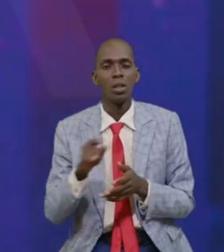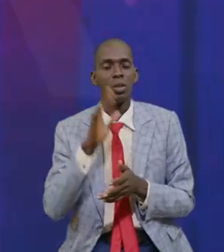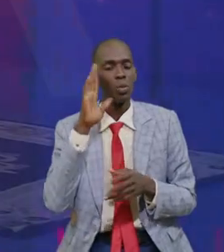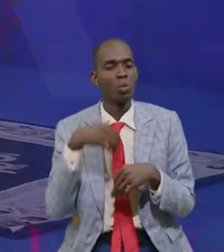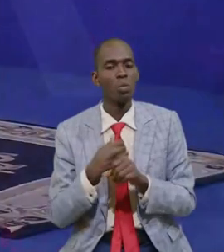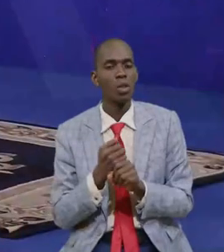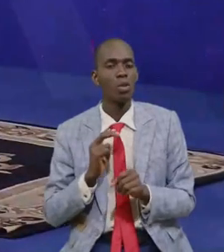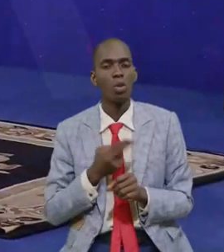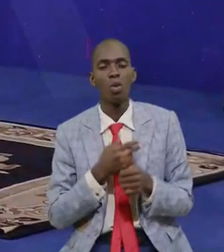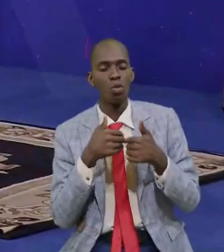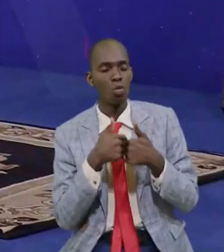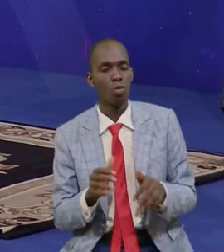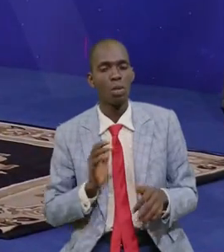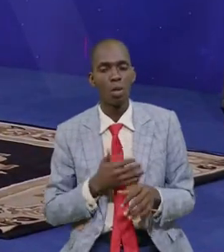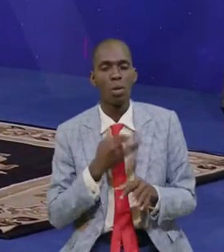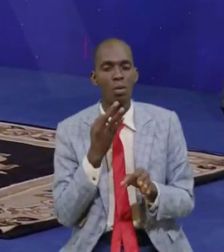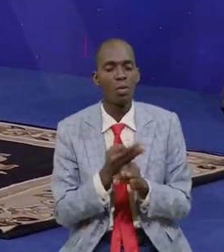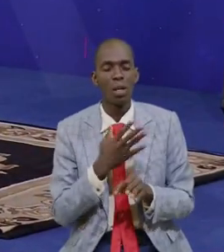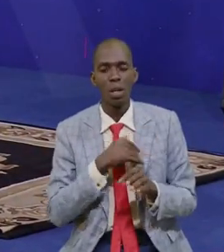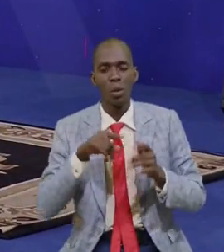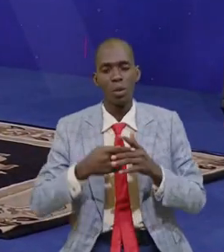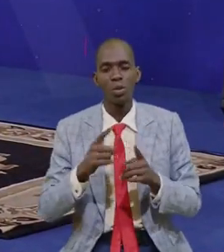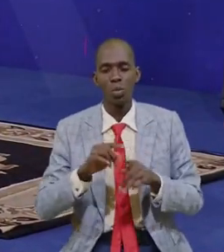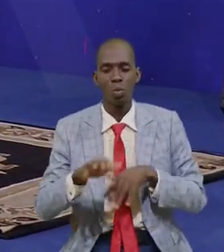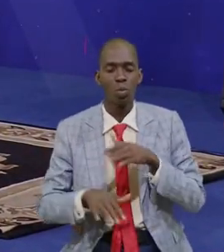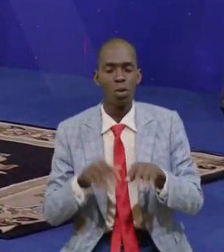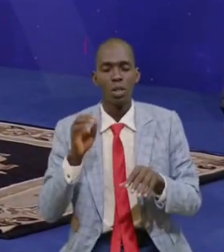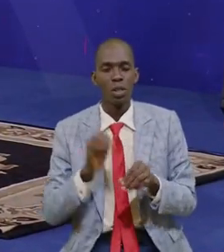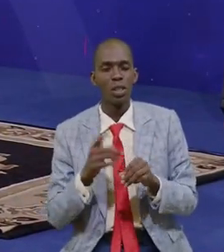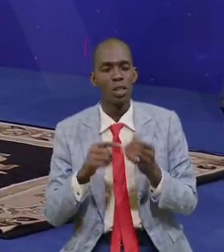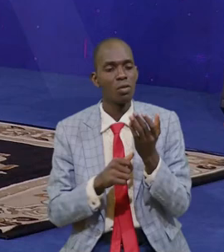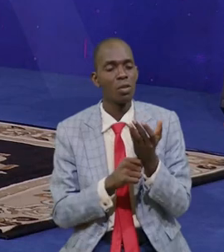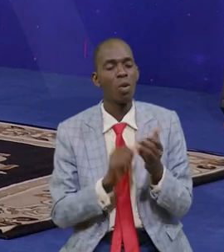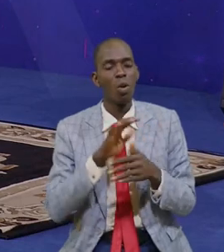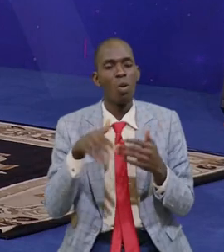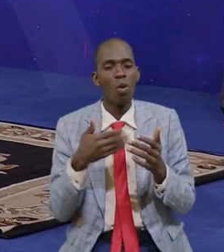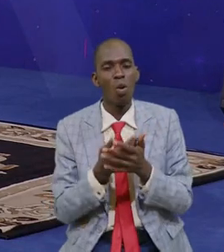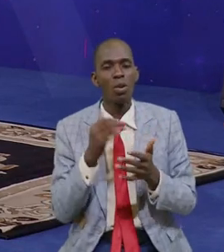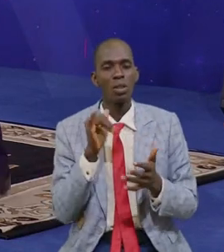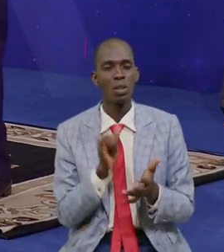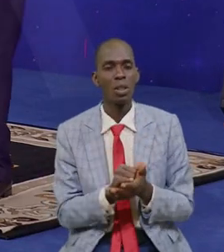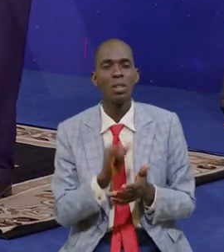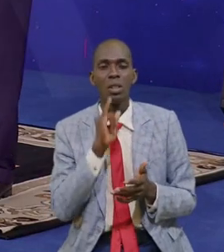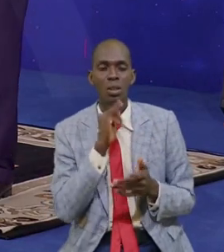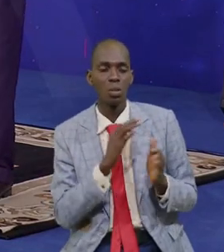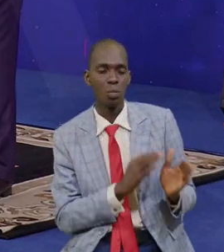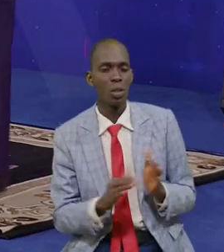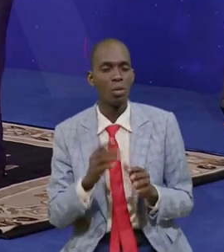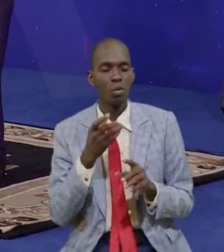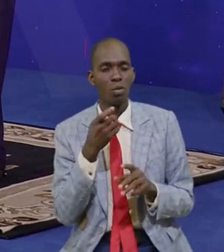to walk in the flesh in violence, all that will hinder us from the rapture. By faith, Enoch